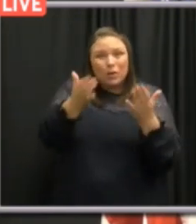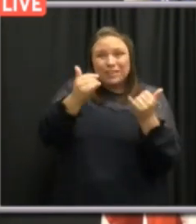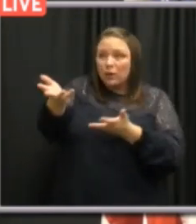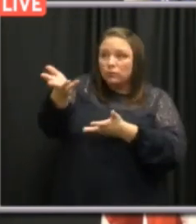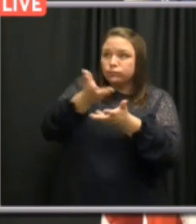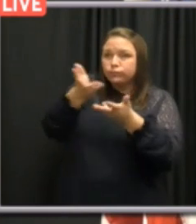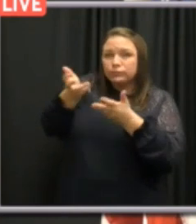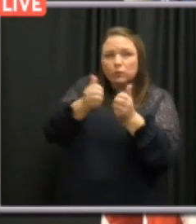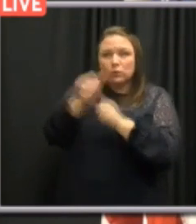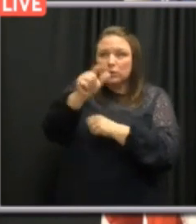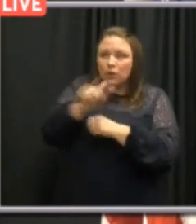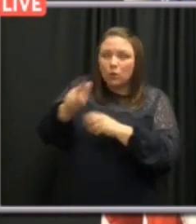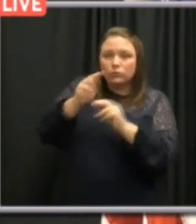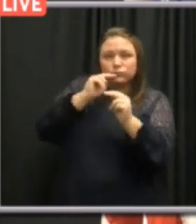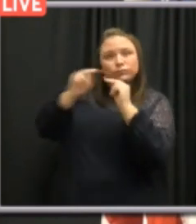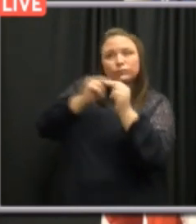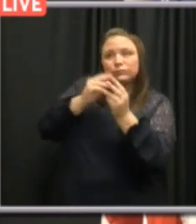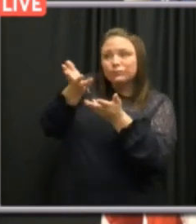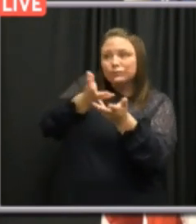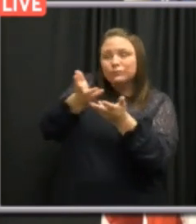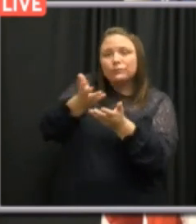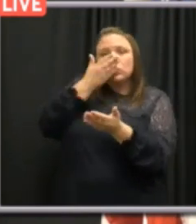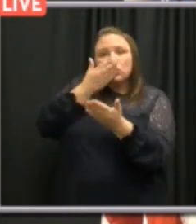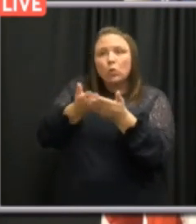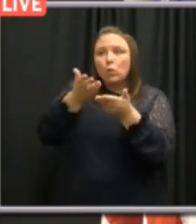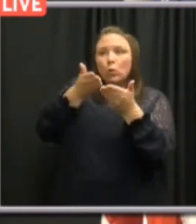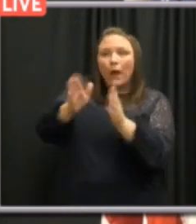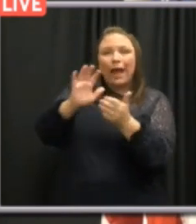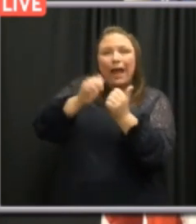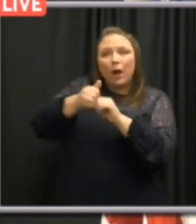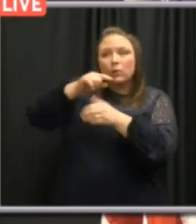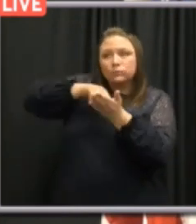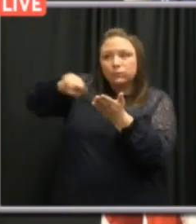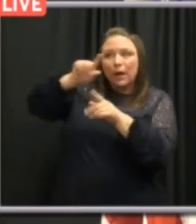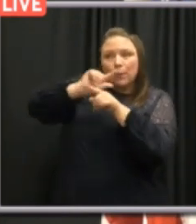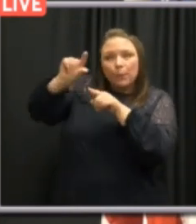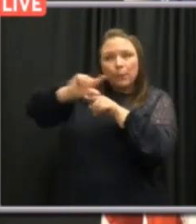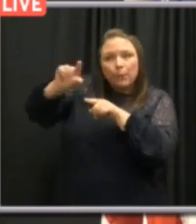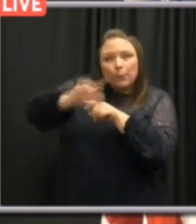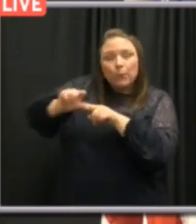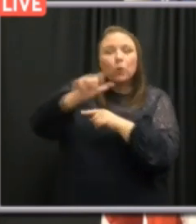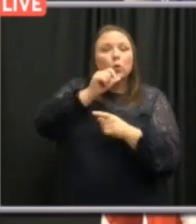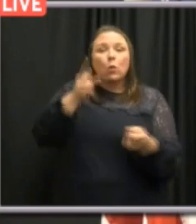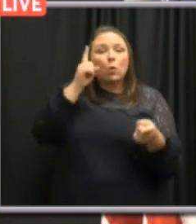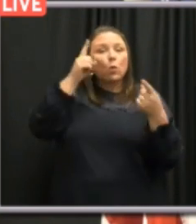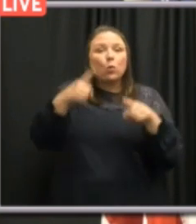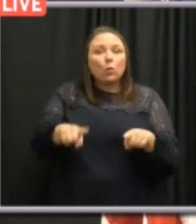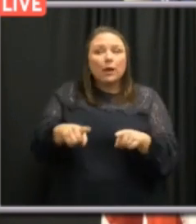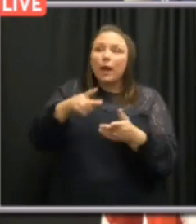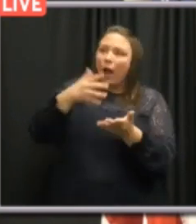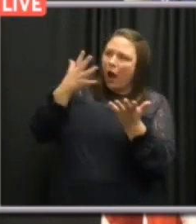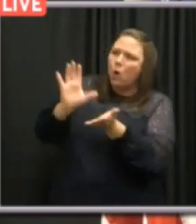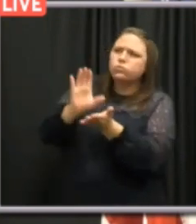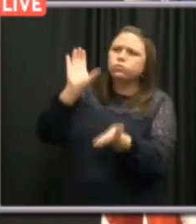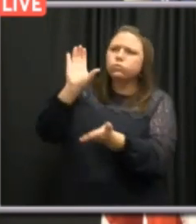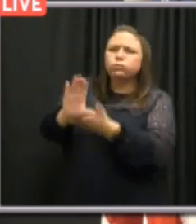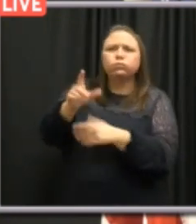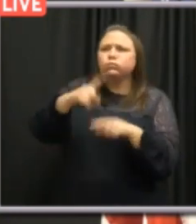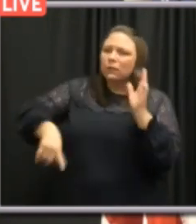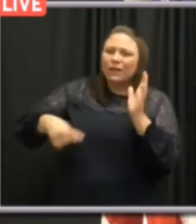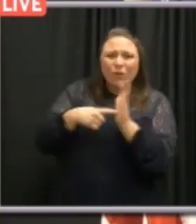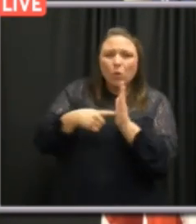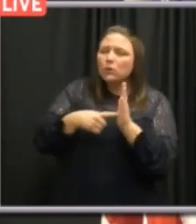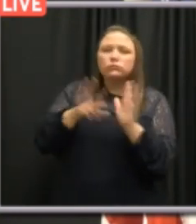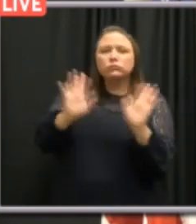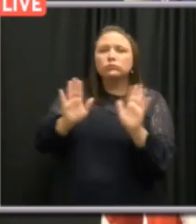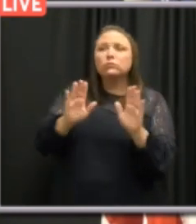to negotiate favorable terms for repayment. Do not agree to pay more than you can afford, and do not borrow money